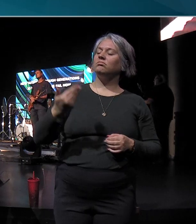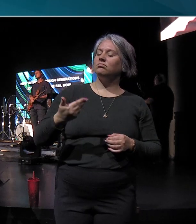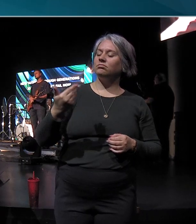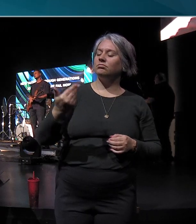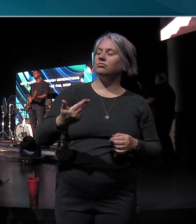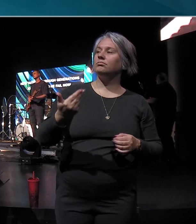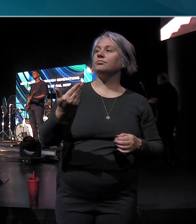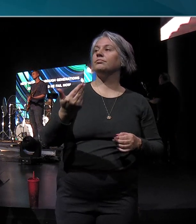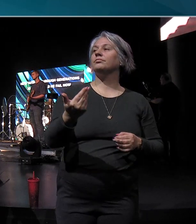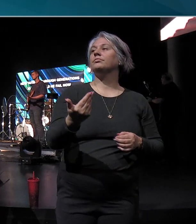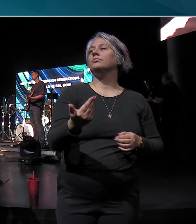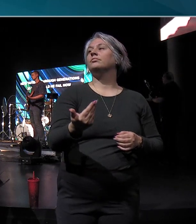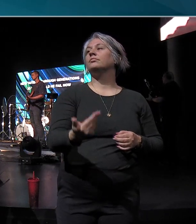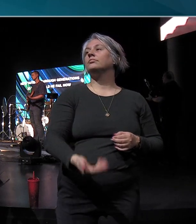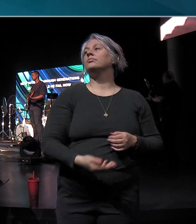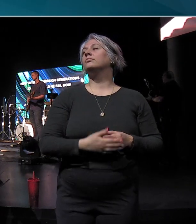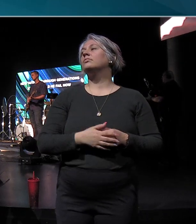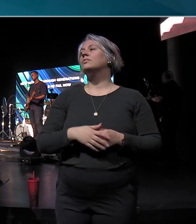generations.